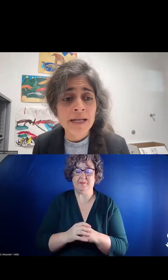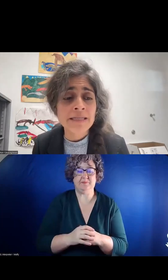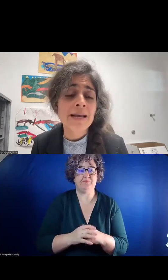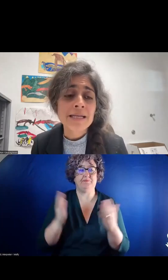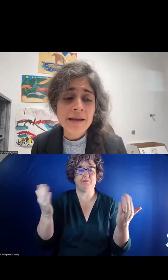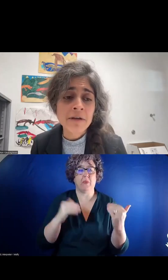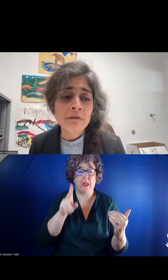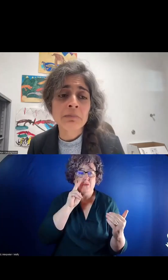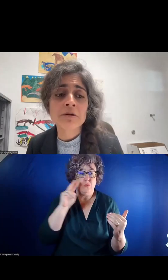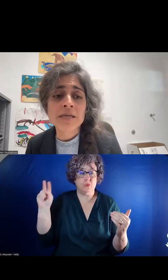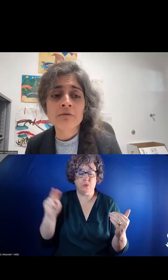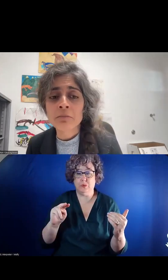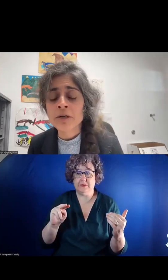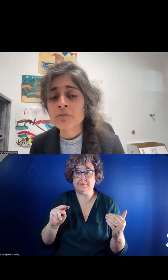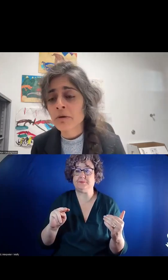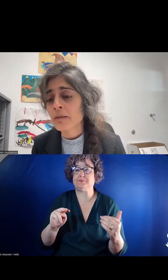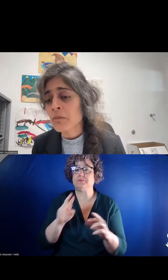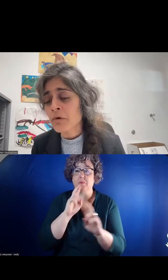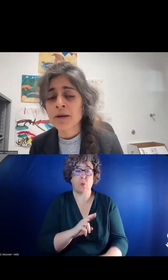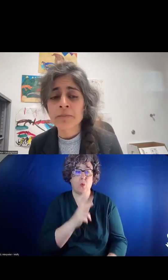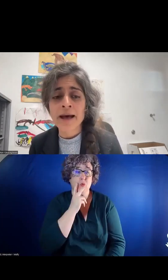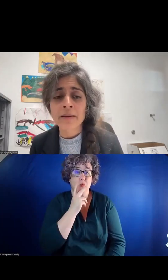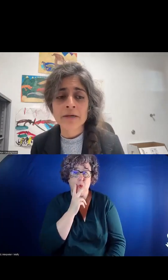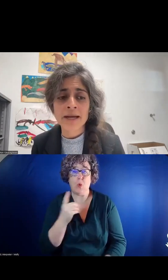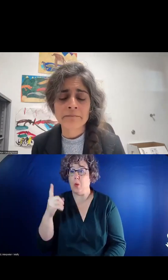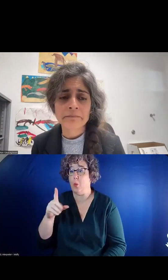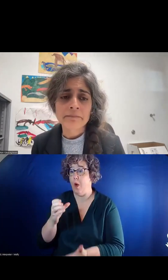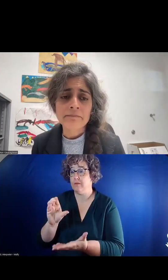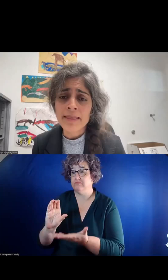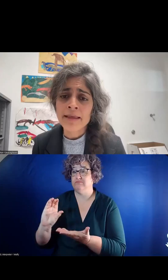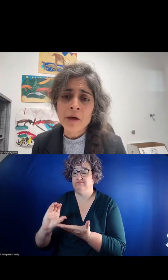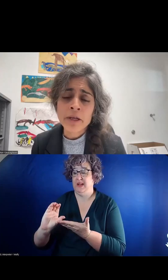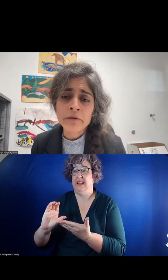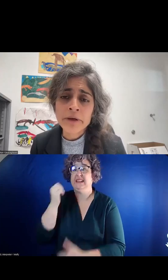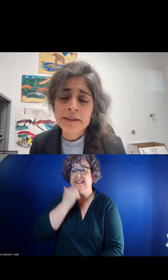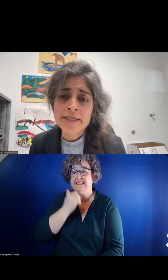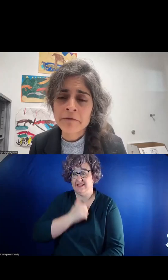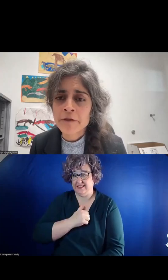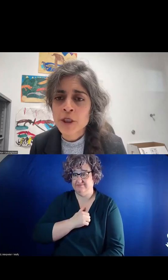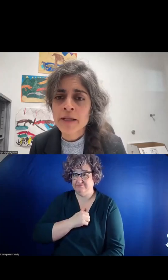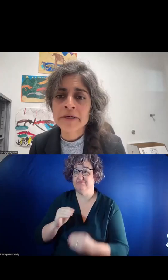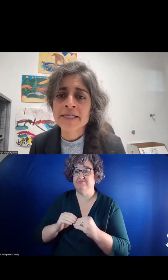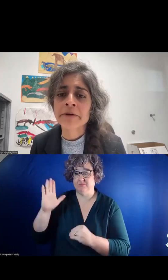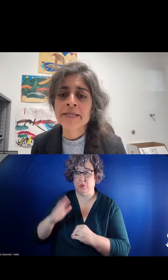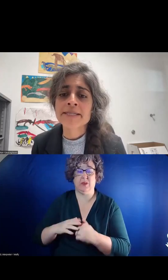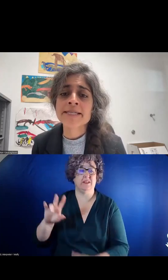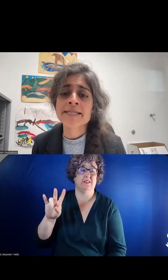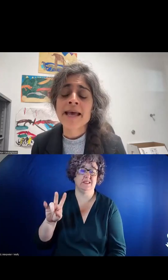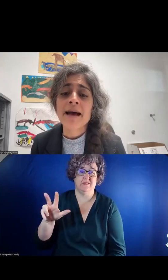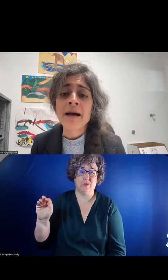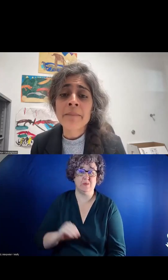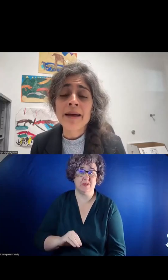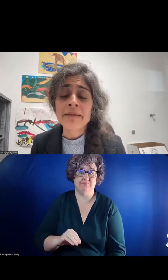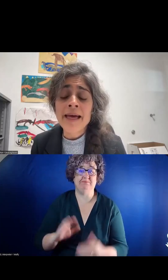of cigarettes, 73% report smoking more than a pack per day. When you look at these adverse childhood